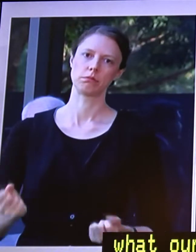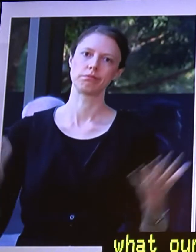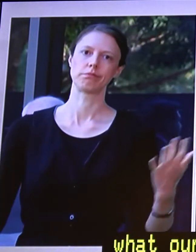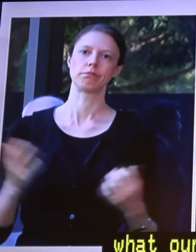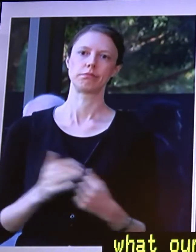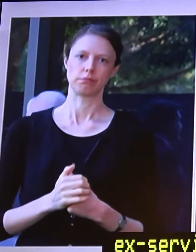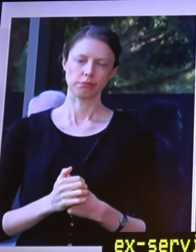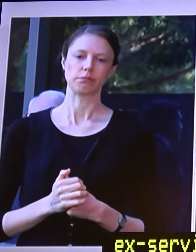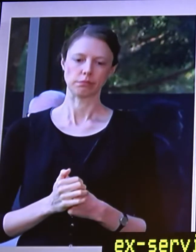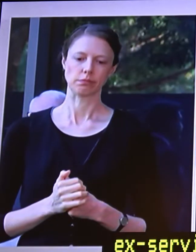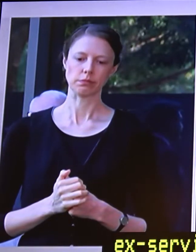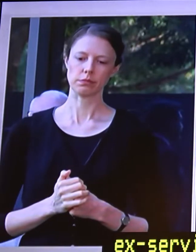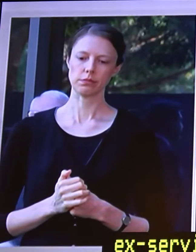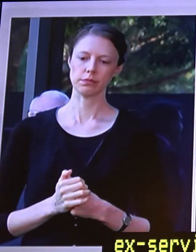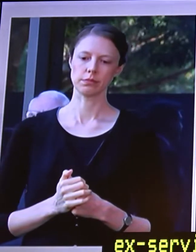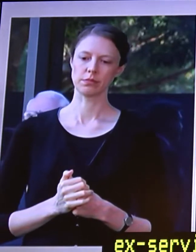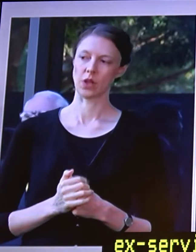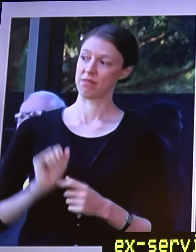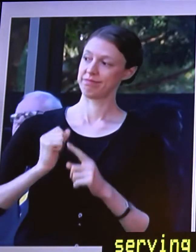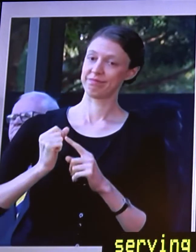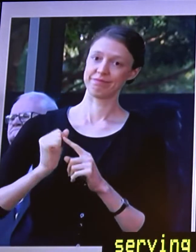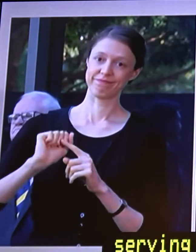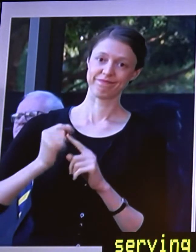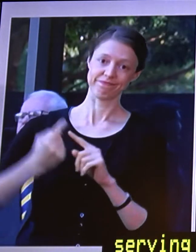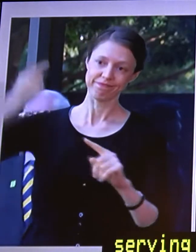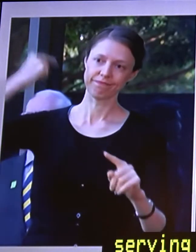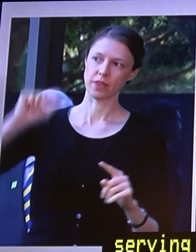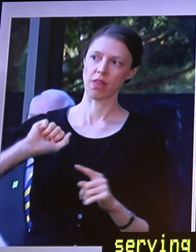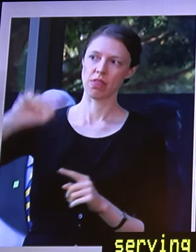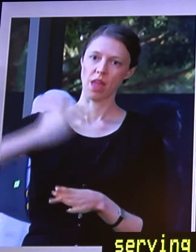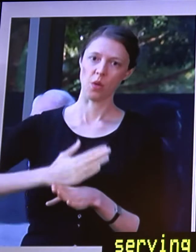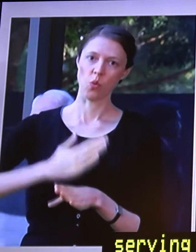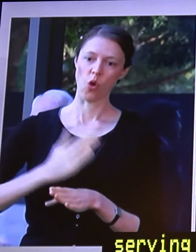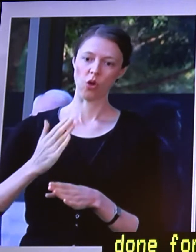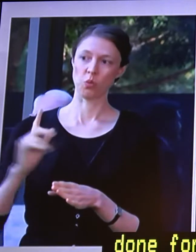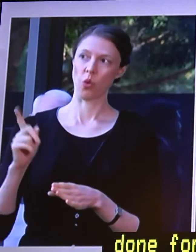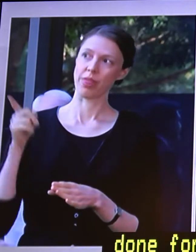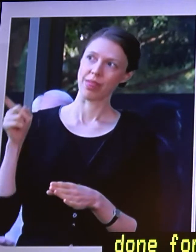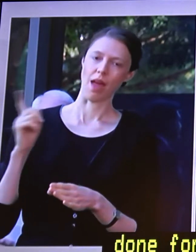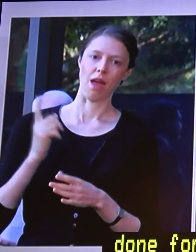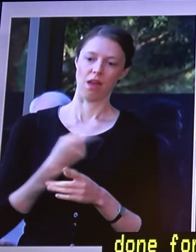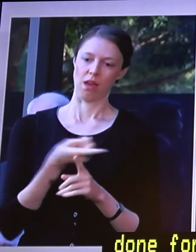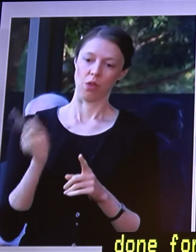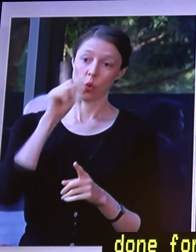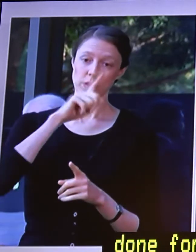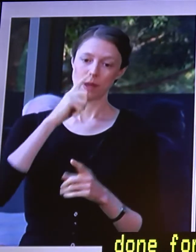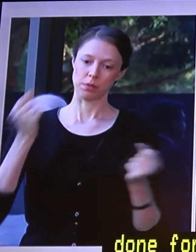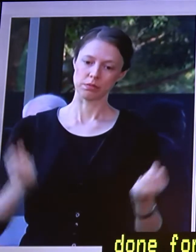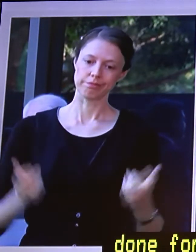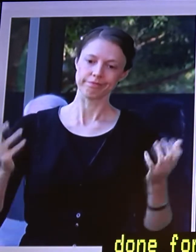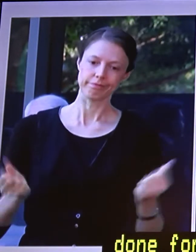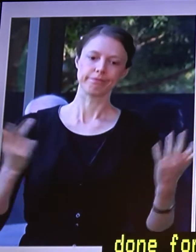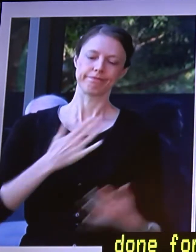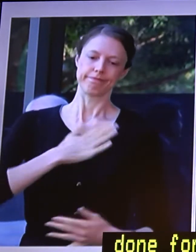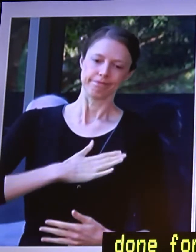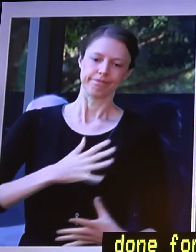for our state and our nation is outstanding, and the sacrifices that generations have made before us come into greater significance